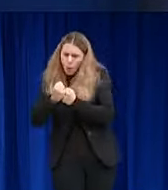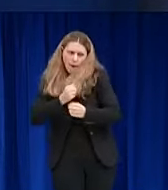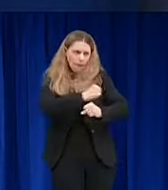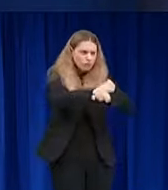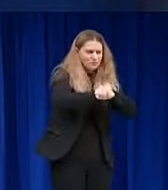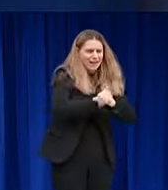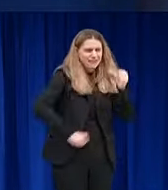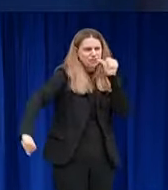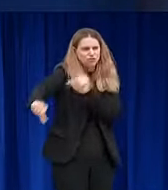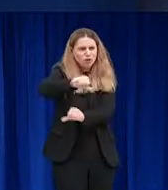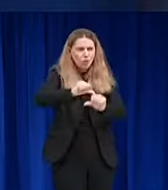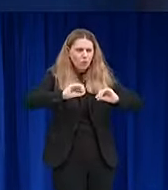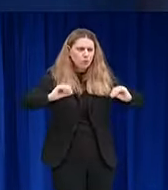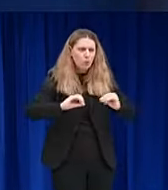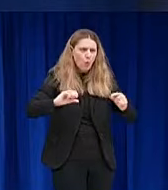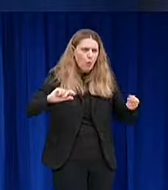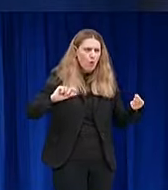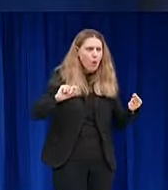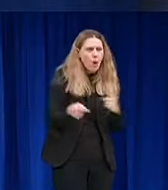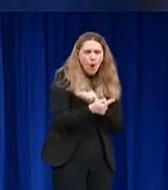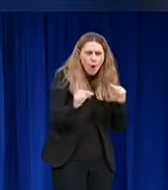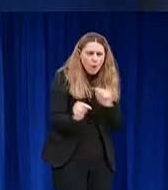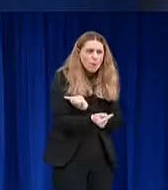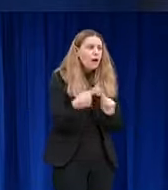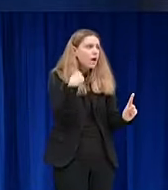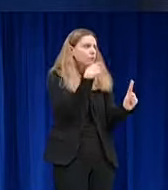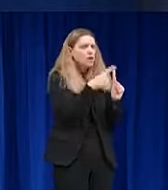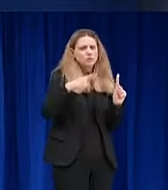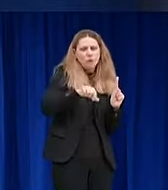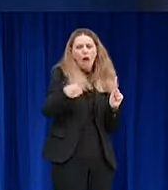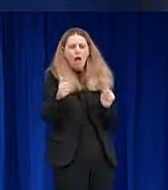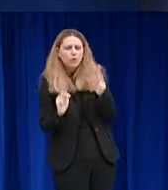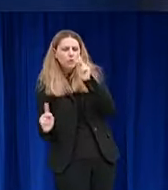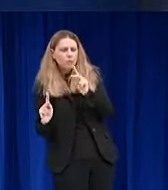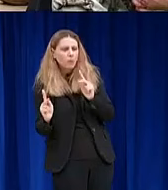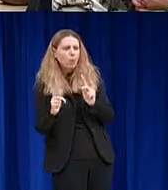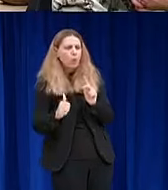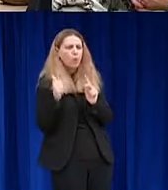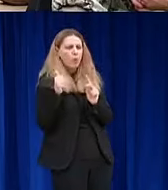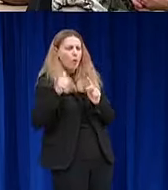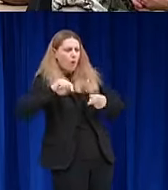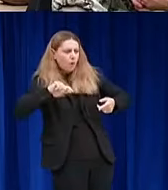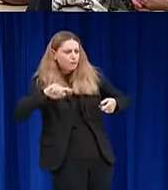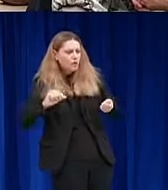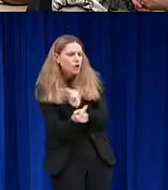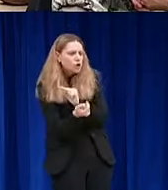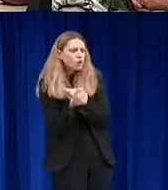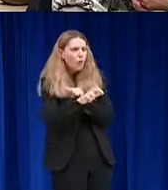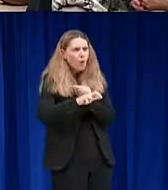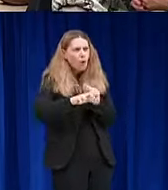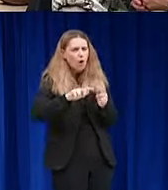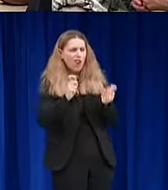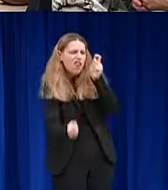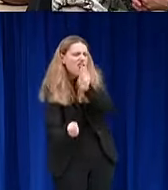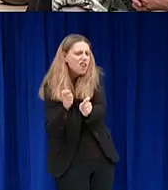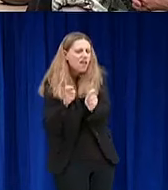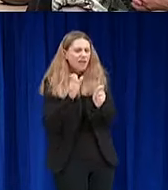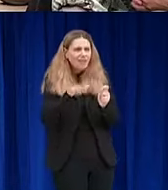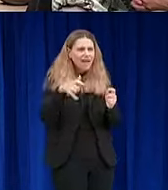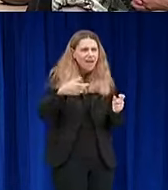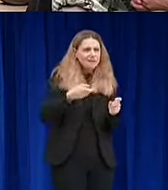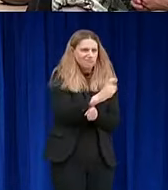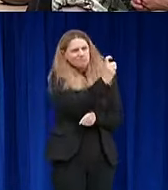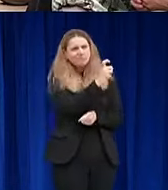their colleagues and commanders will not undermine or manipulate that trust. That trust is not only a